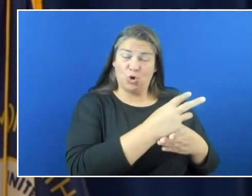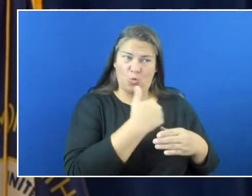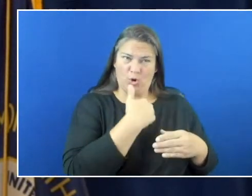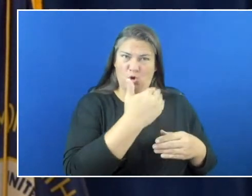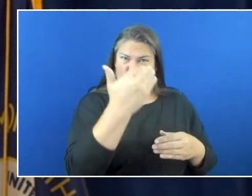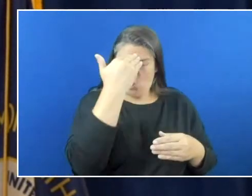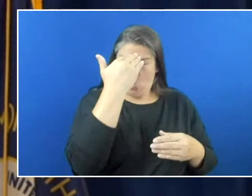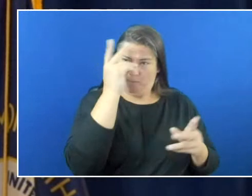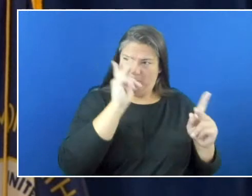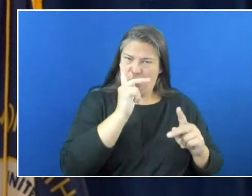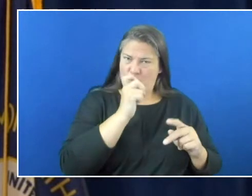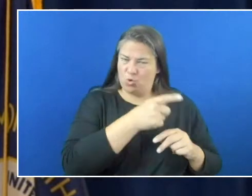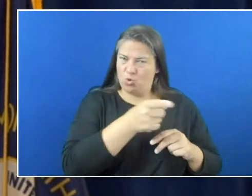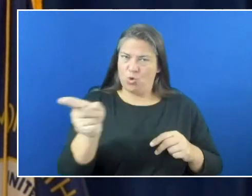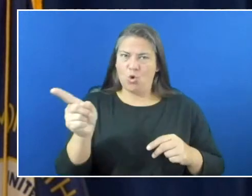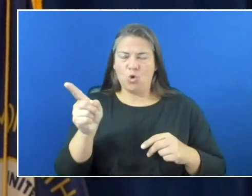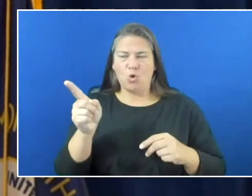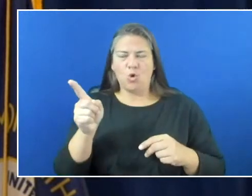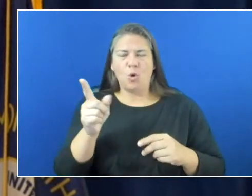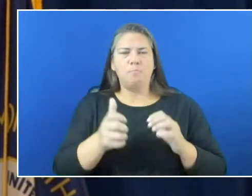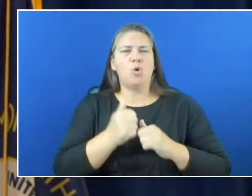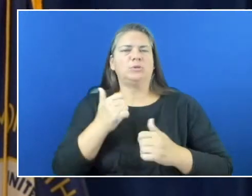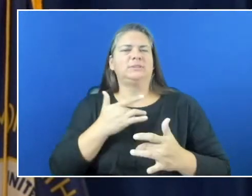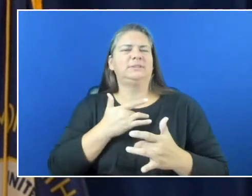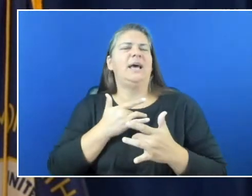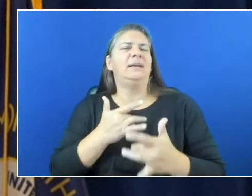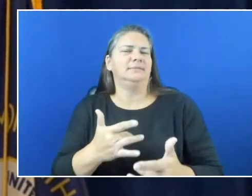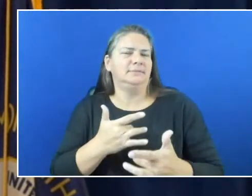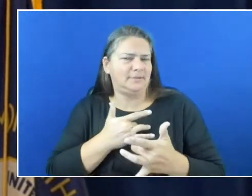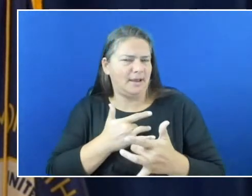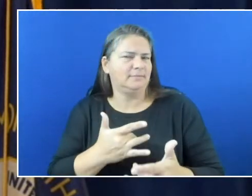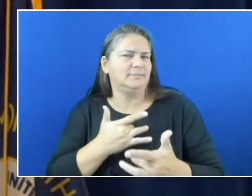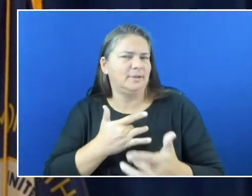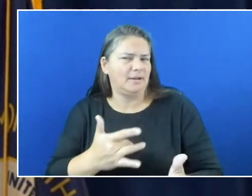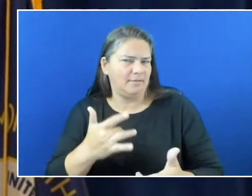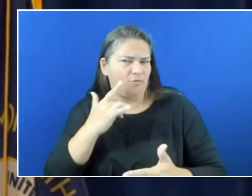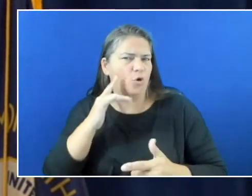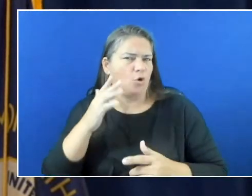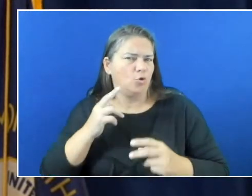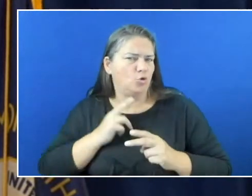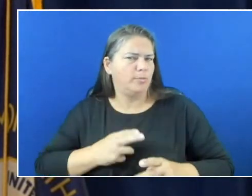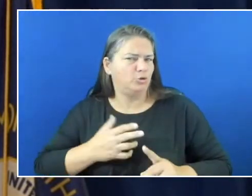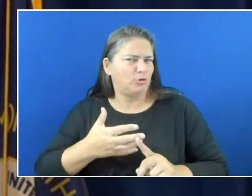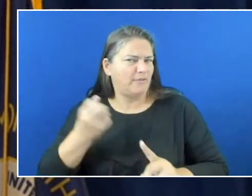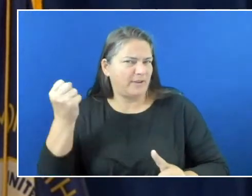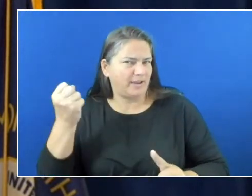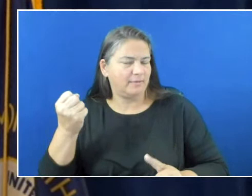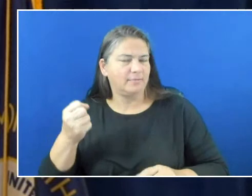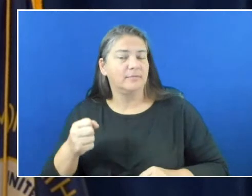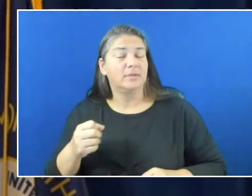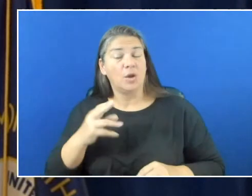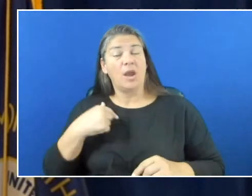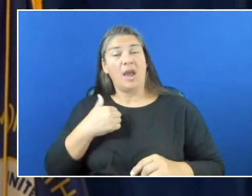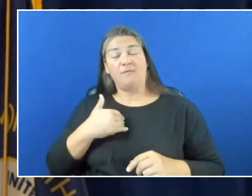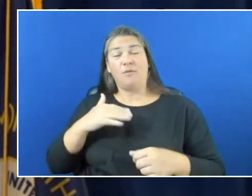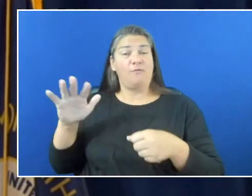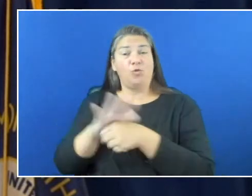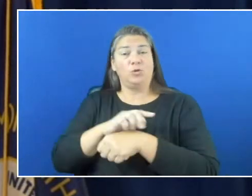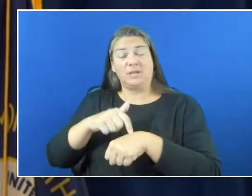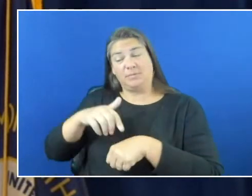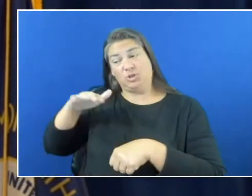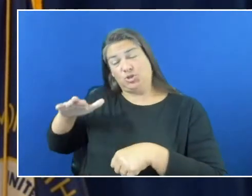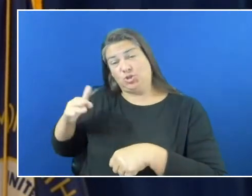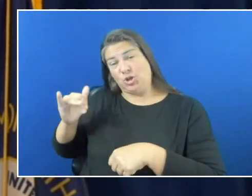human trafficking and who are most at risk. And it helps us with a full-time child protection specialist that we were able to